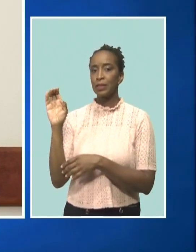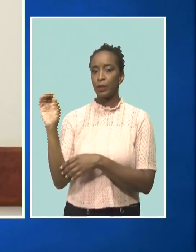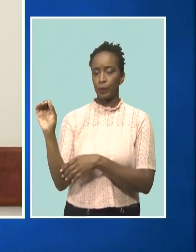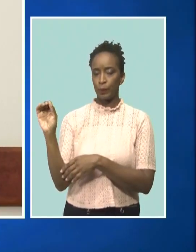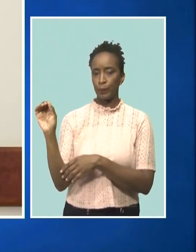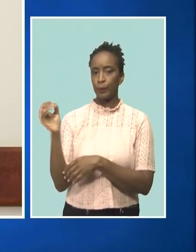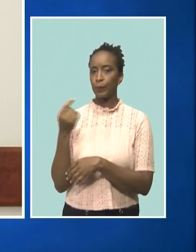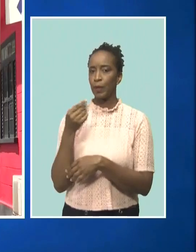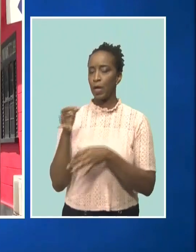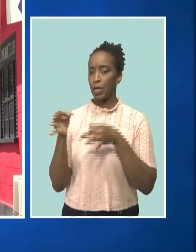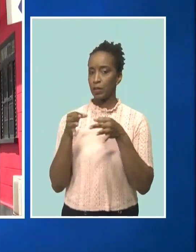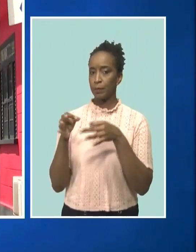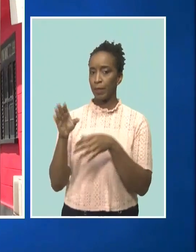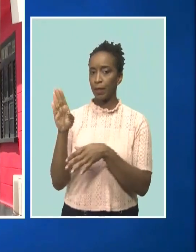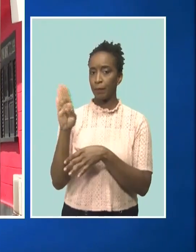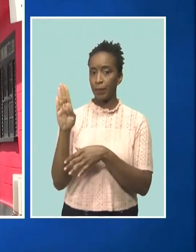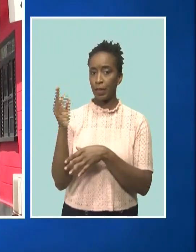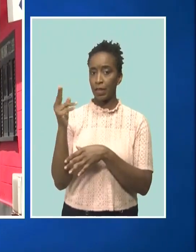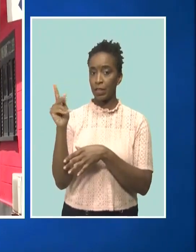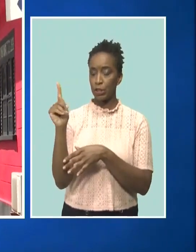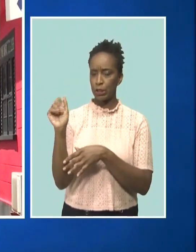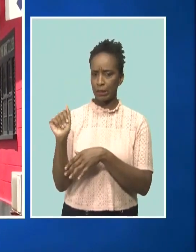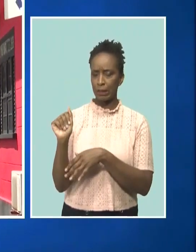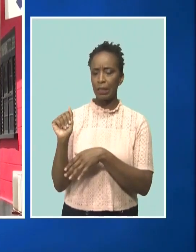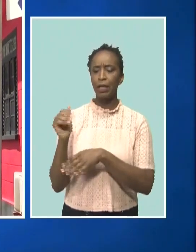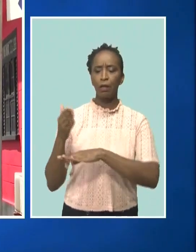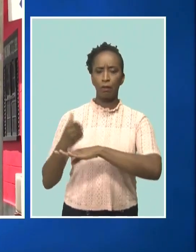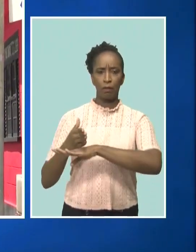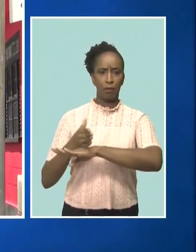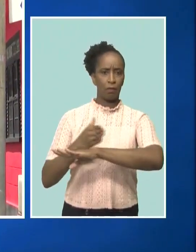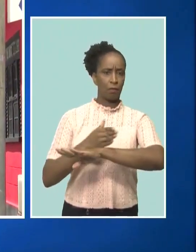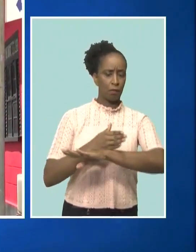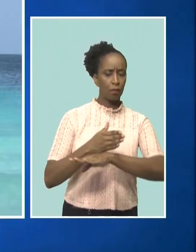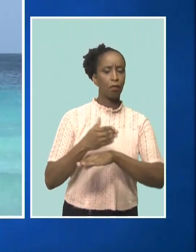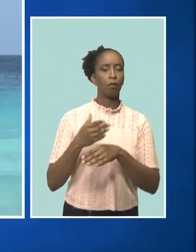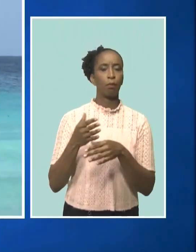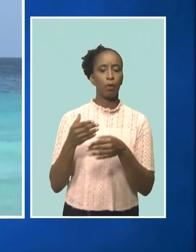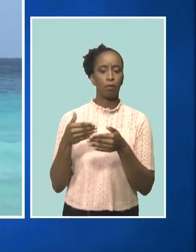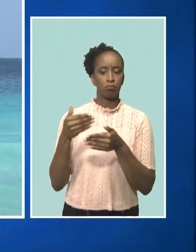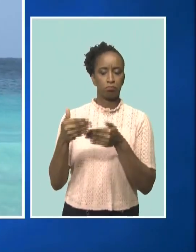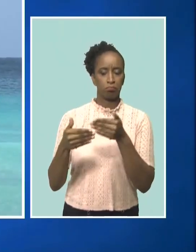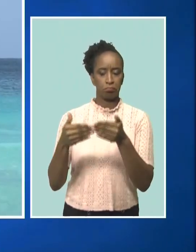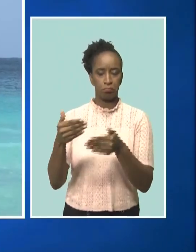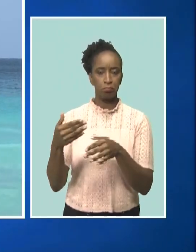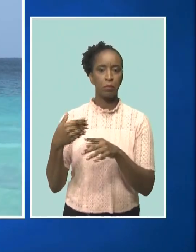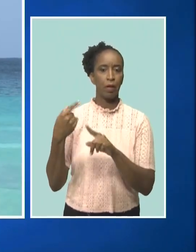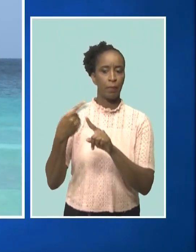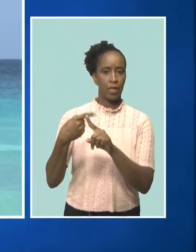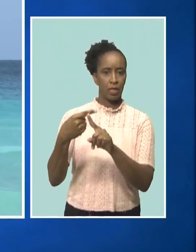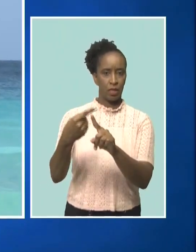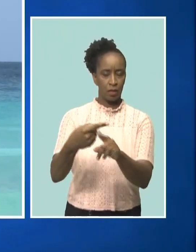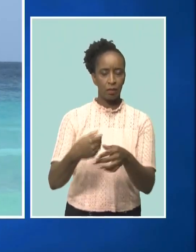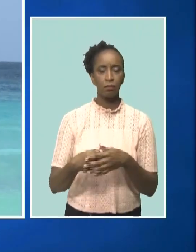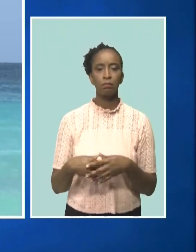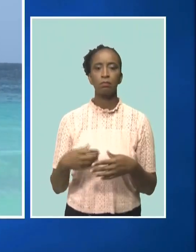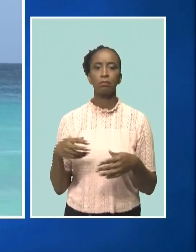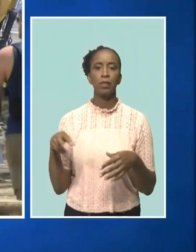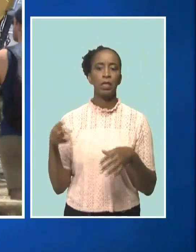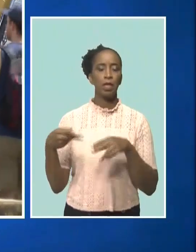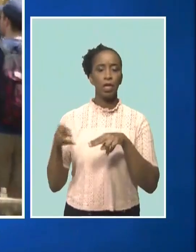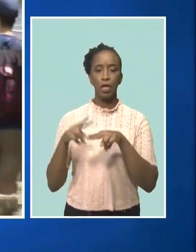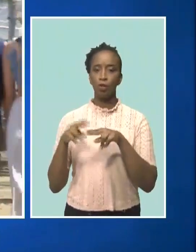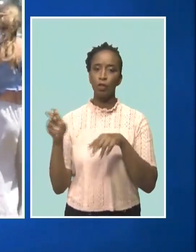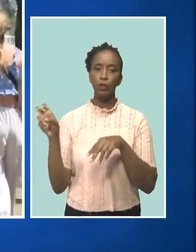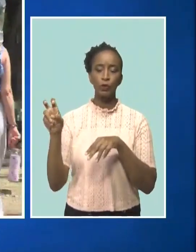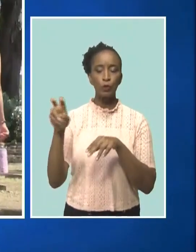the BHTA will be coming on stream within the coming months. These include tourist attractions, restaurants, and